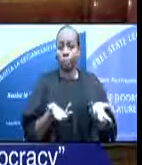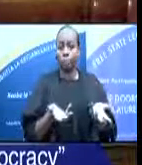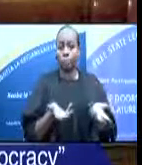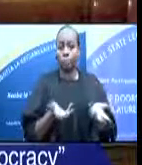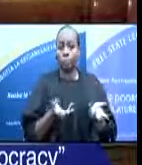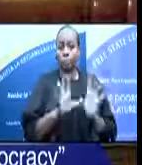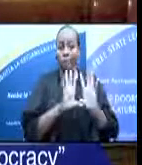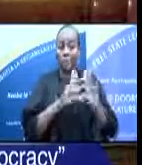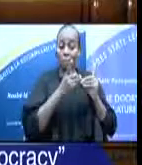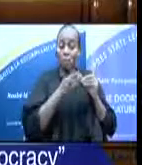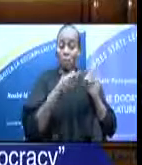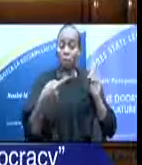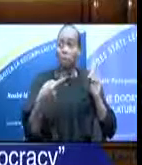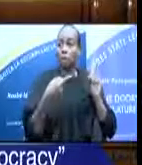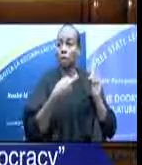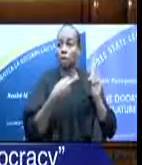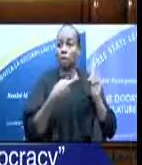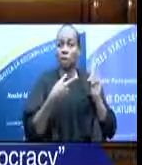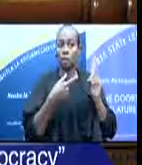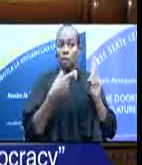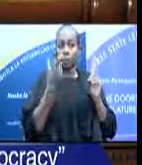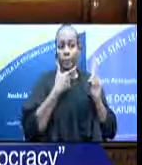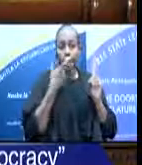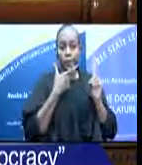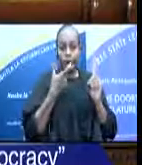The department has also received the